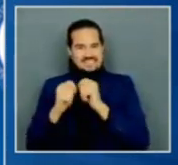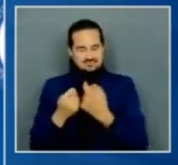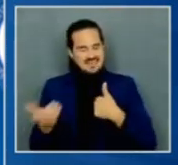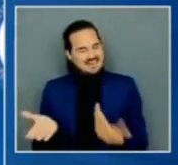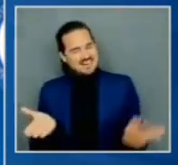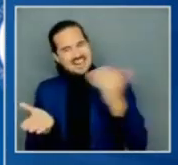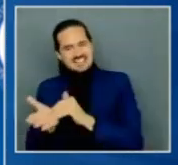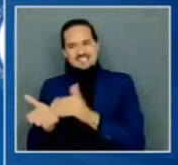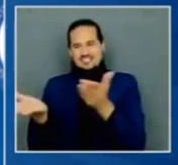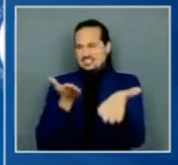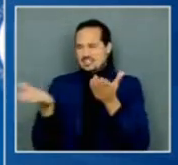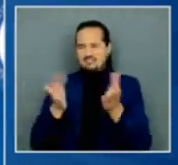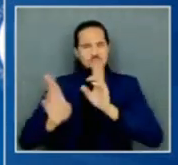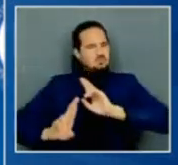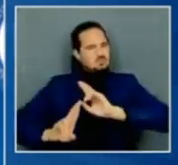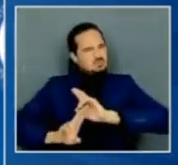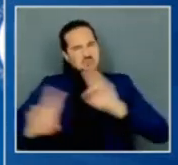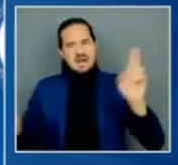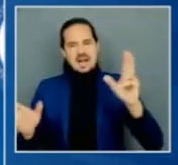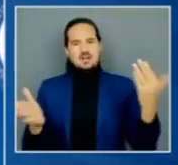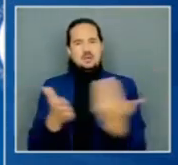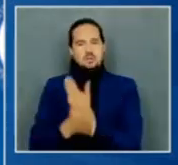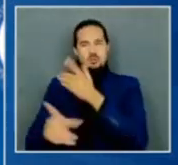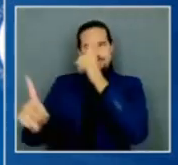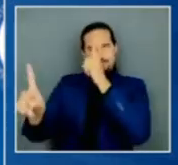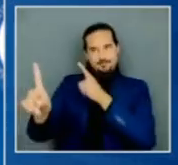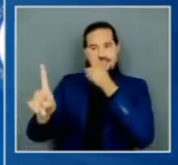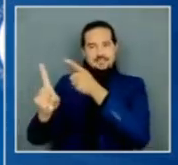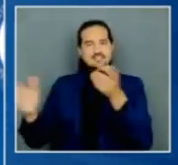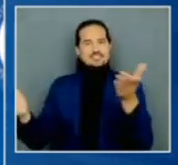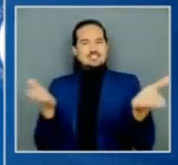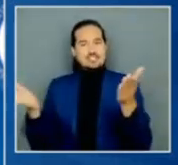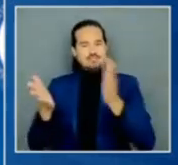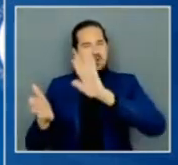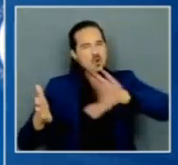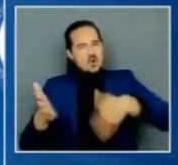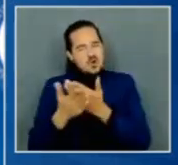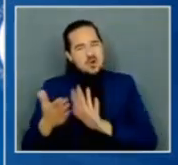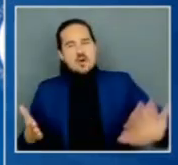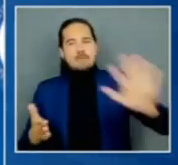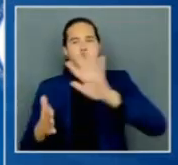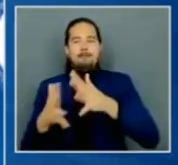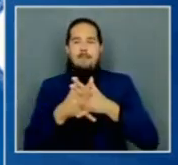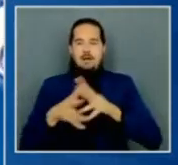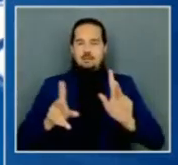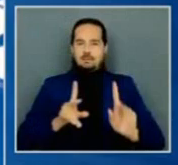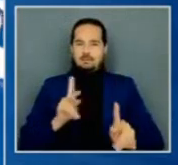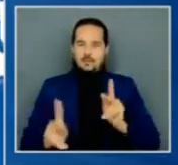an important mission, preparing to deliver for all Americans. Thank you.